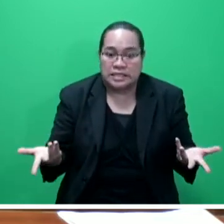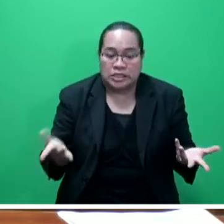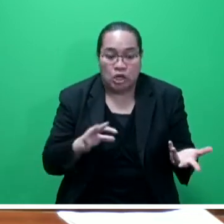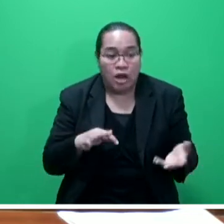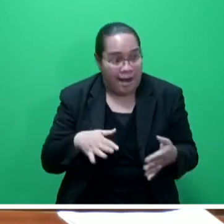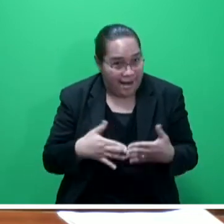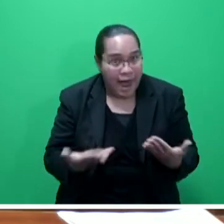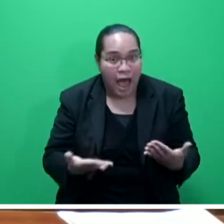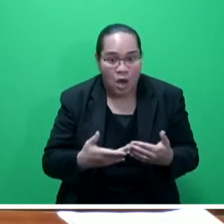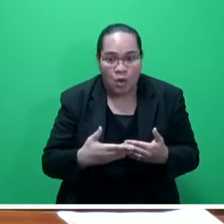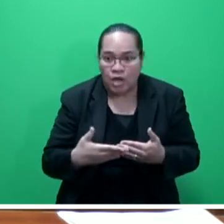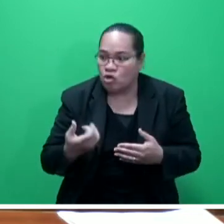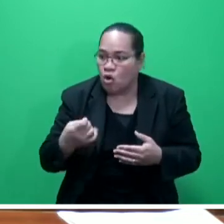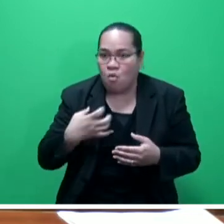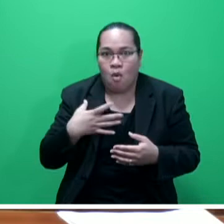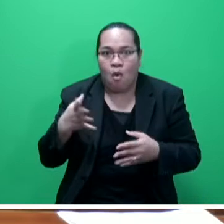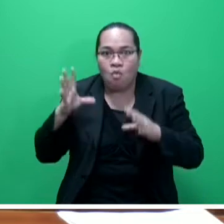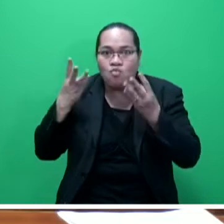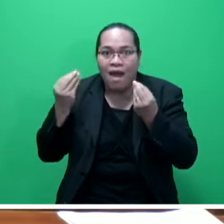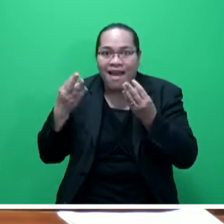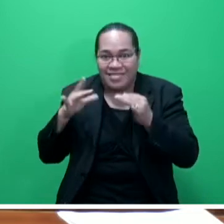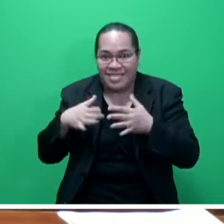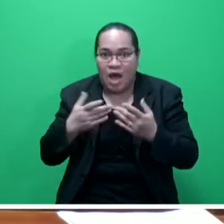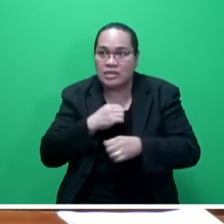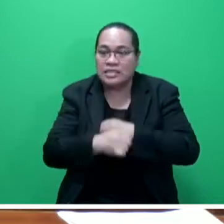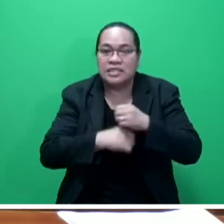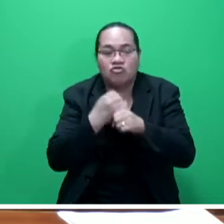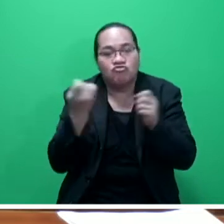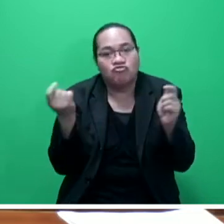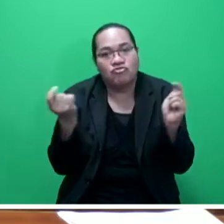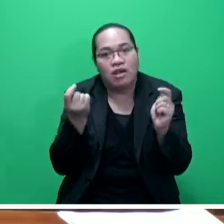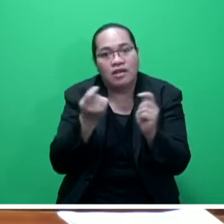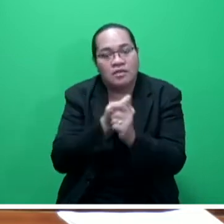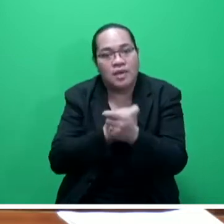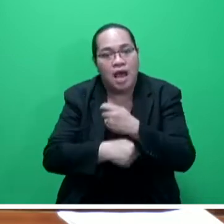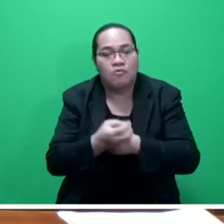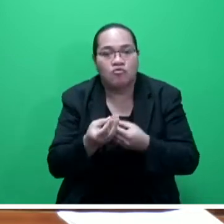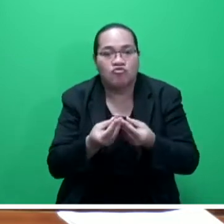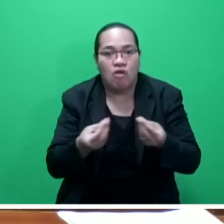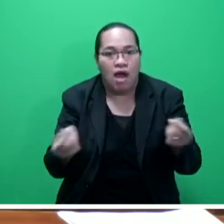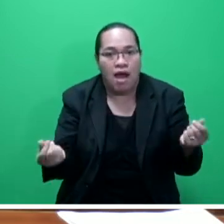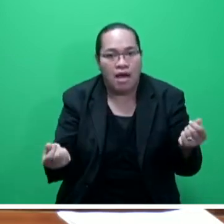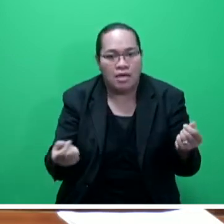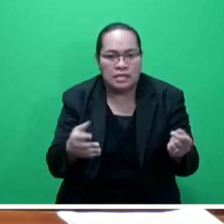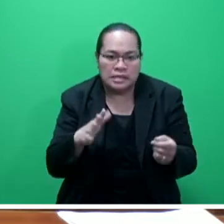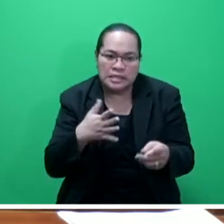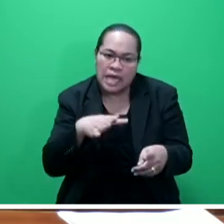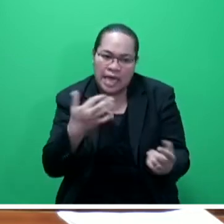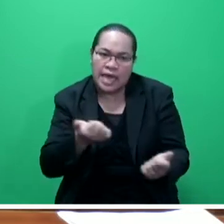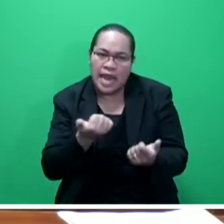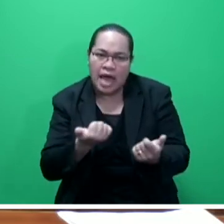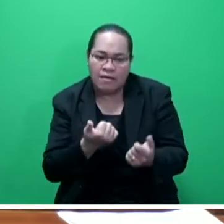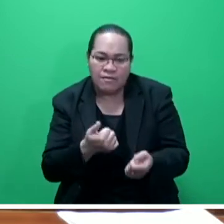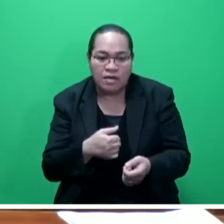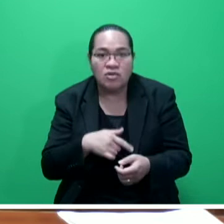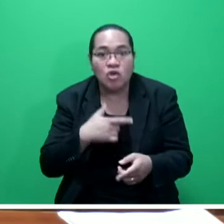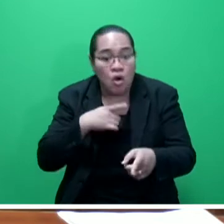now moving away from the wet season into the dry season because water level in that dam